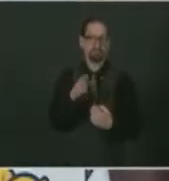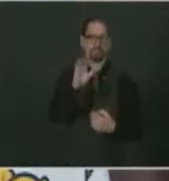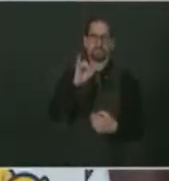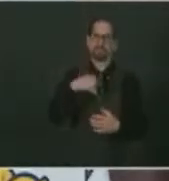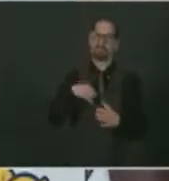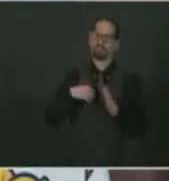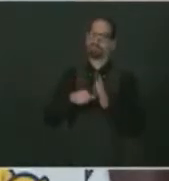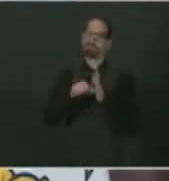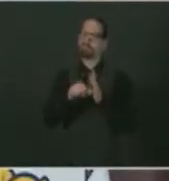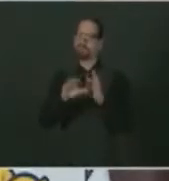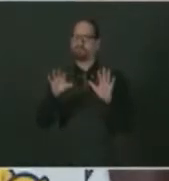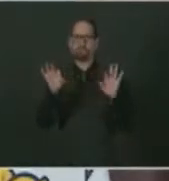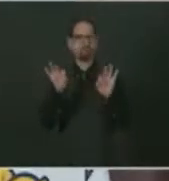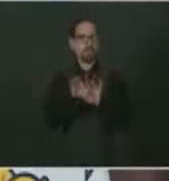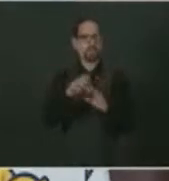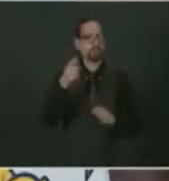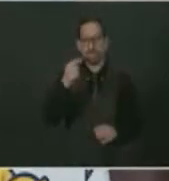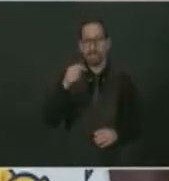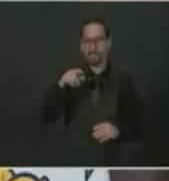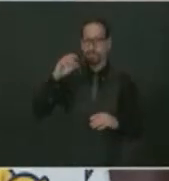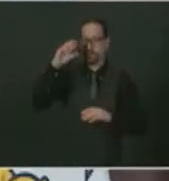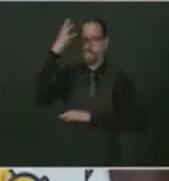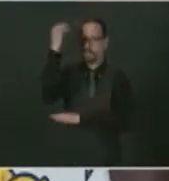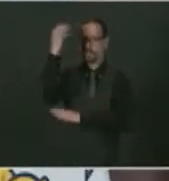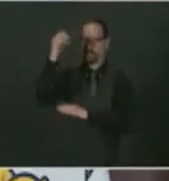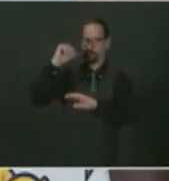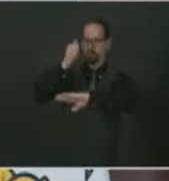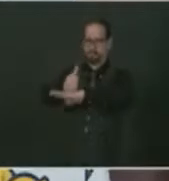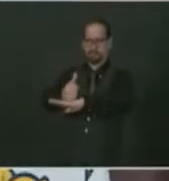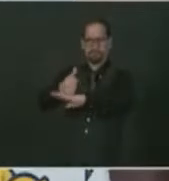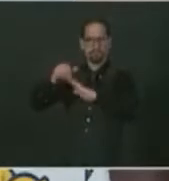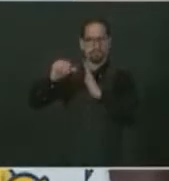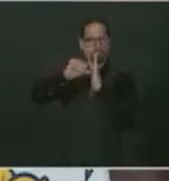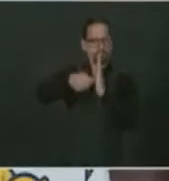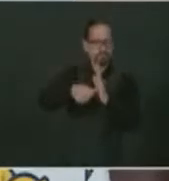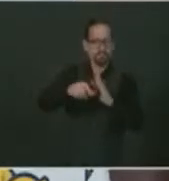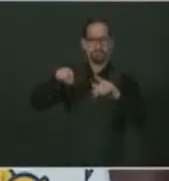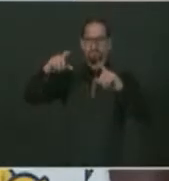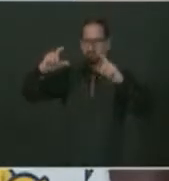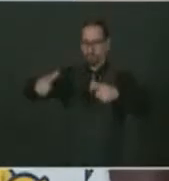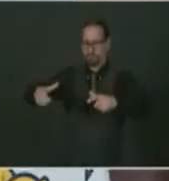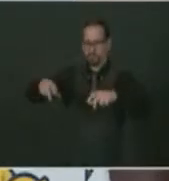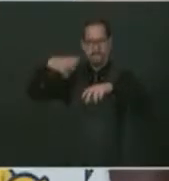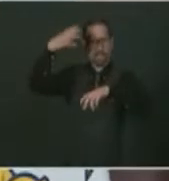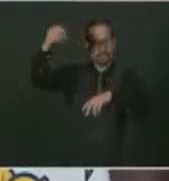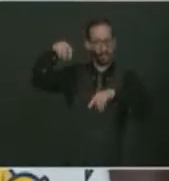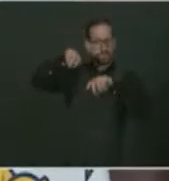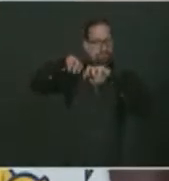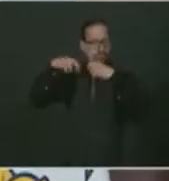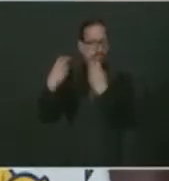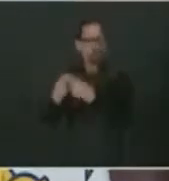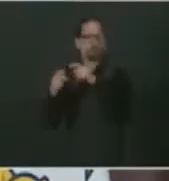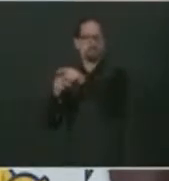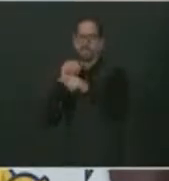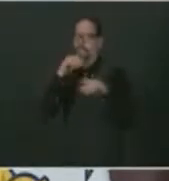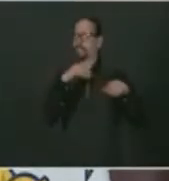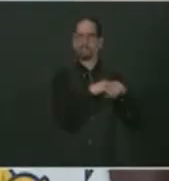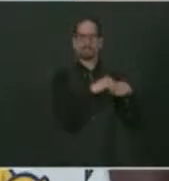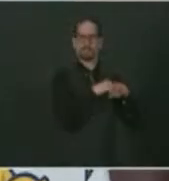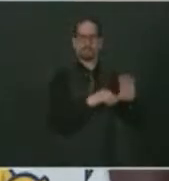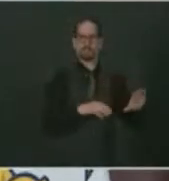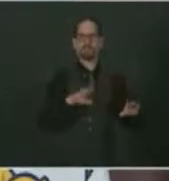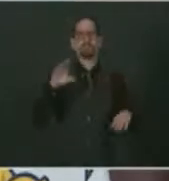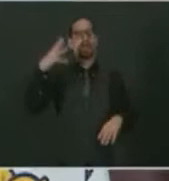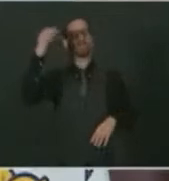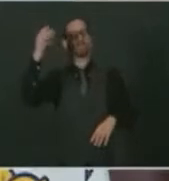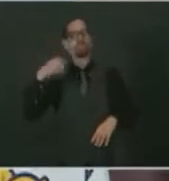outdoor dining and outdoor activities in general. We think it is sensible to increase the number of people who can be in a party